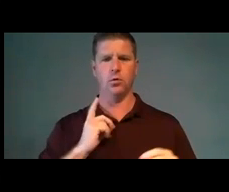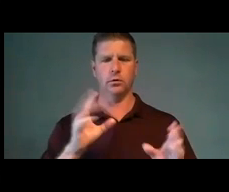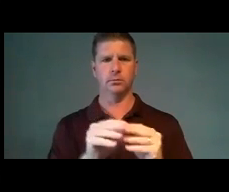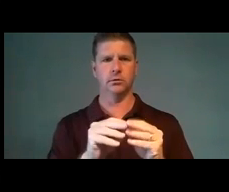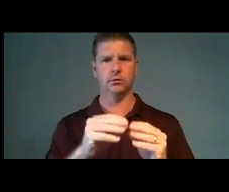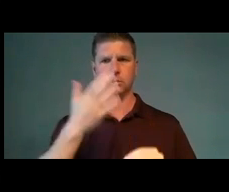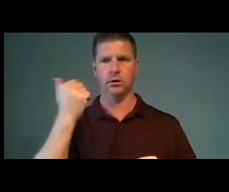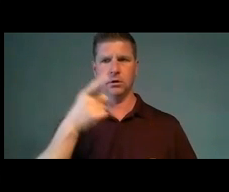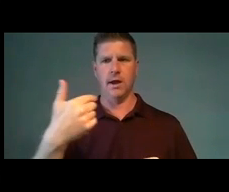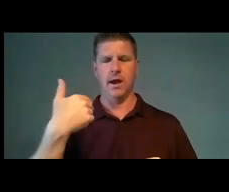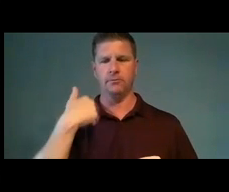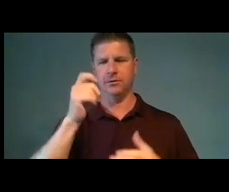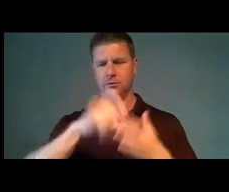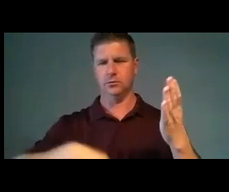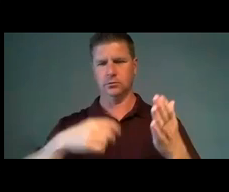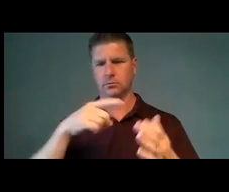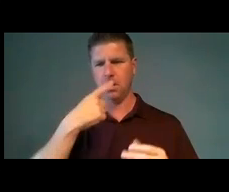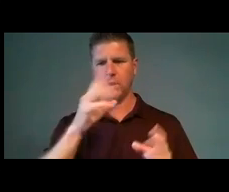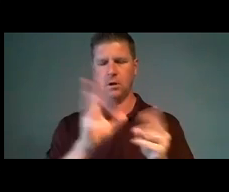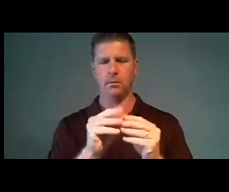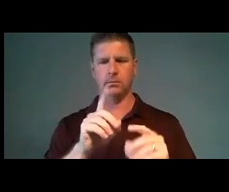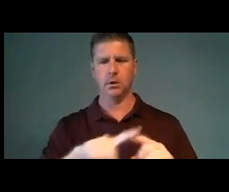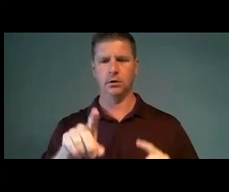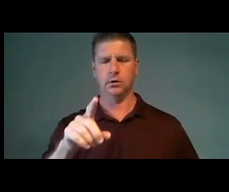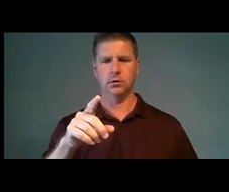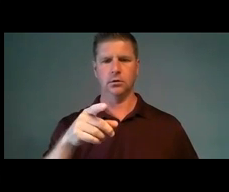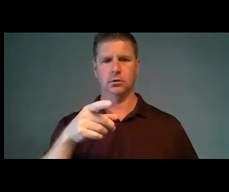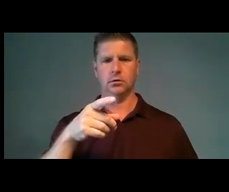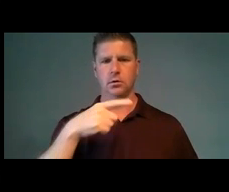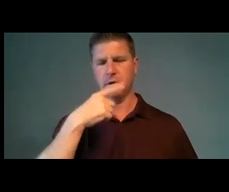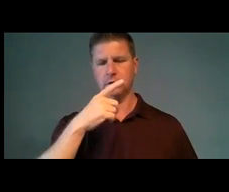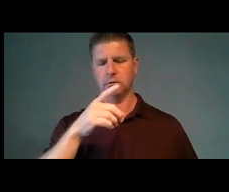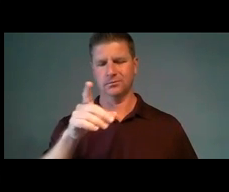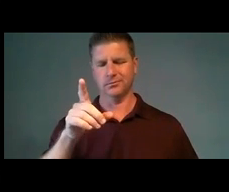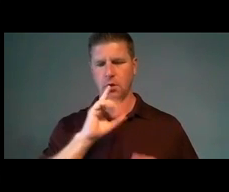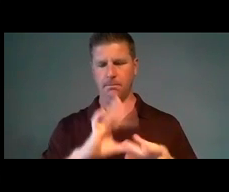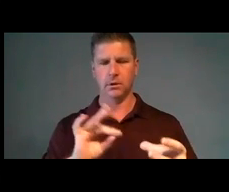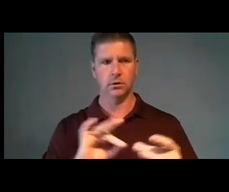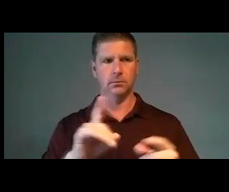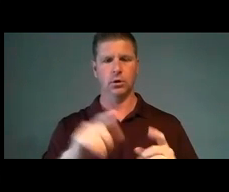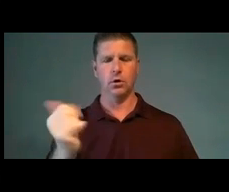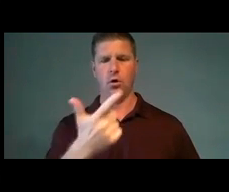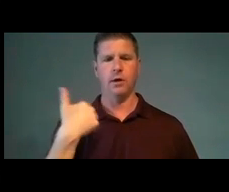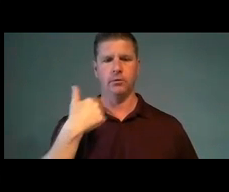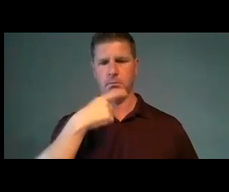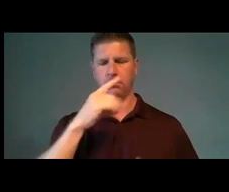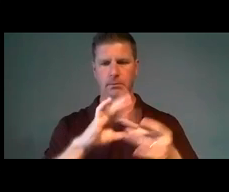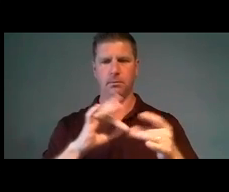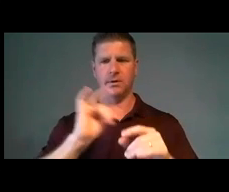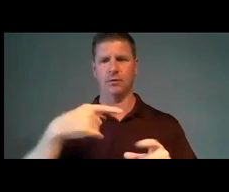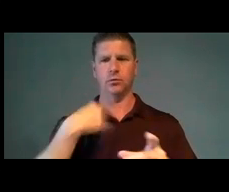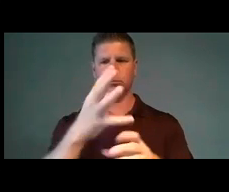comment available. But they have been all the public comment that we received in